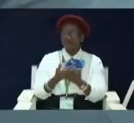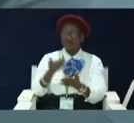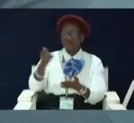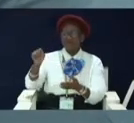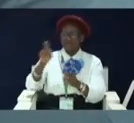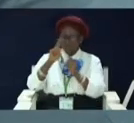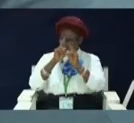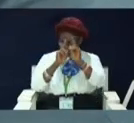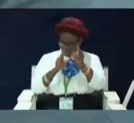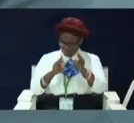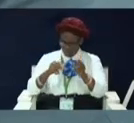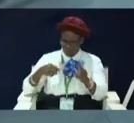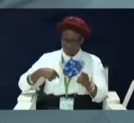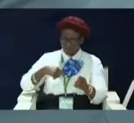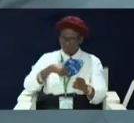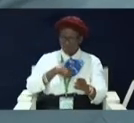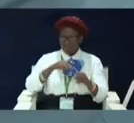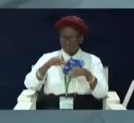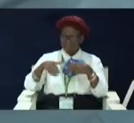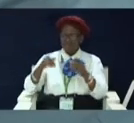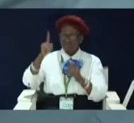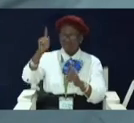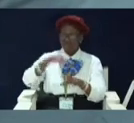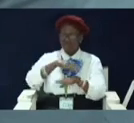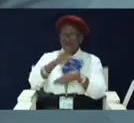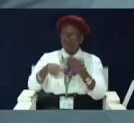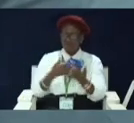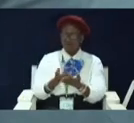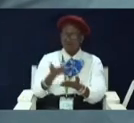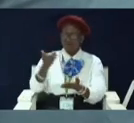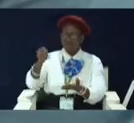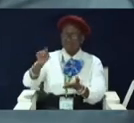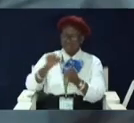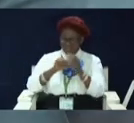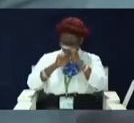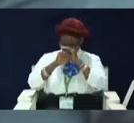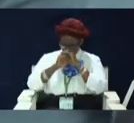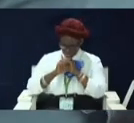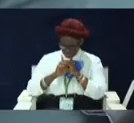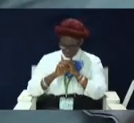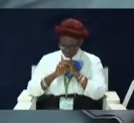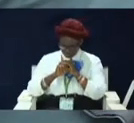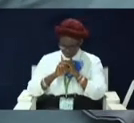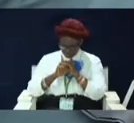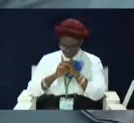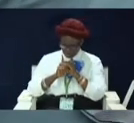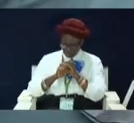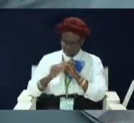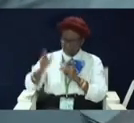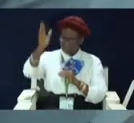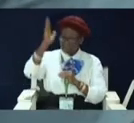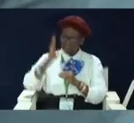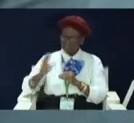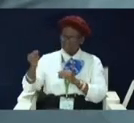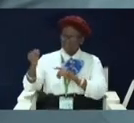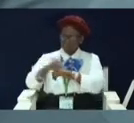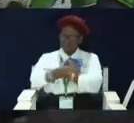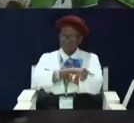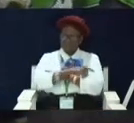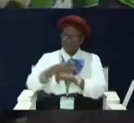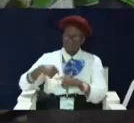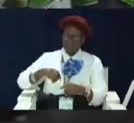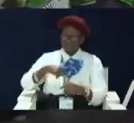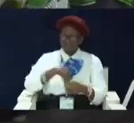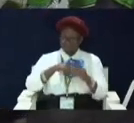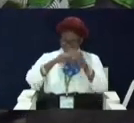We give you all the adoration. A fi gbogbo ijosin fun o. Ancient of Days, we worship